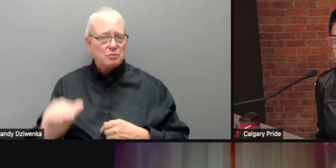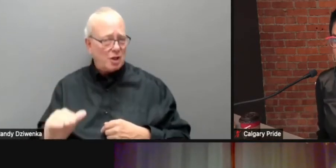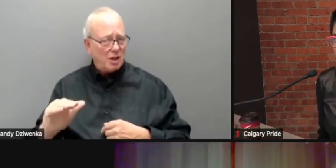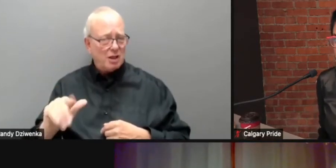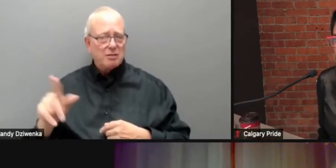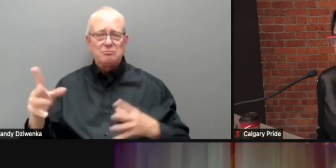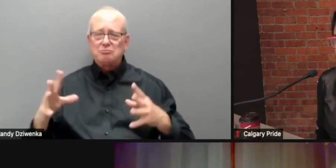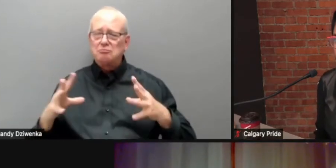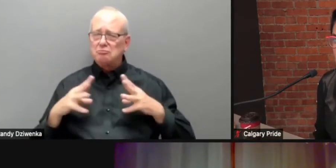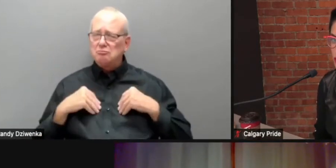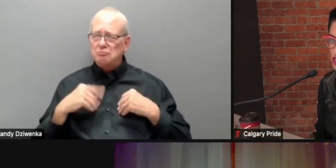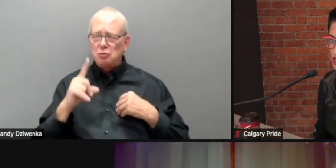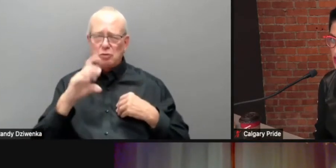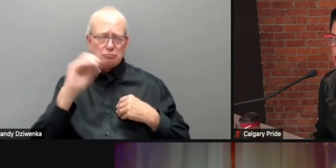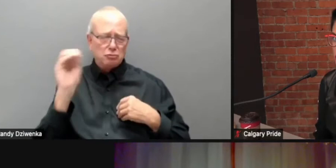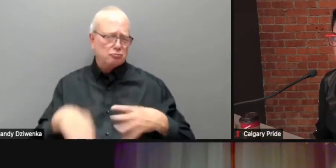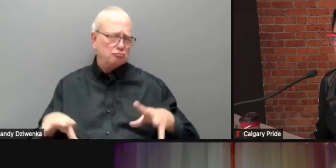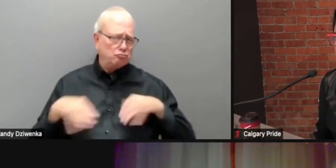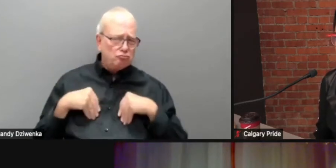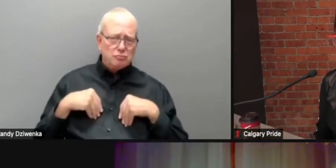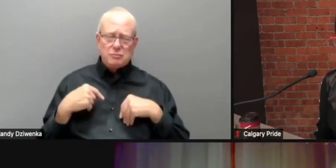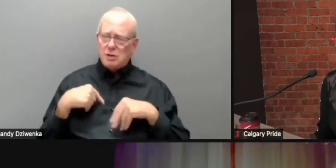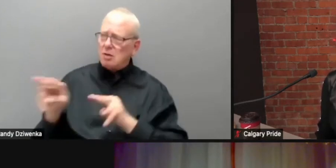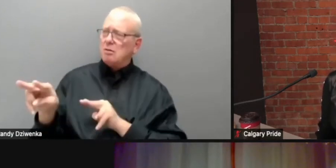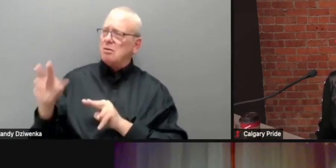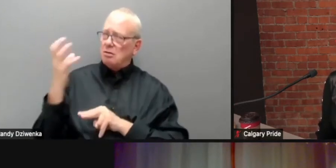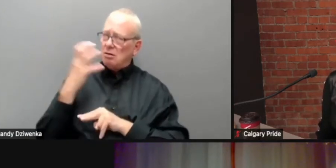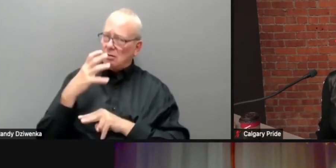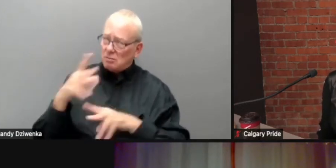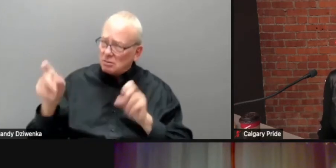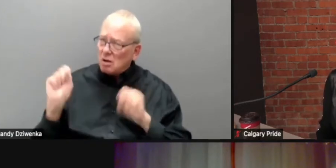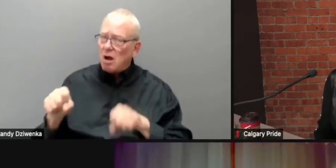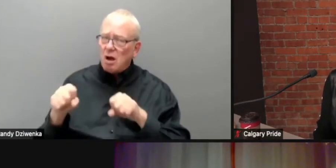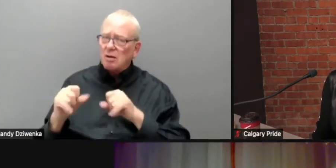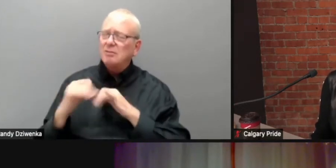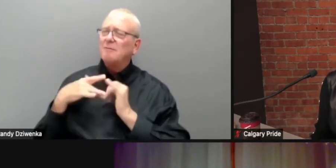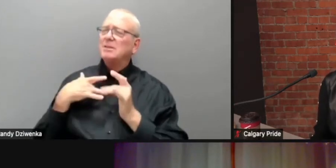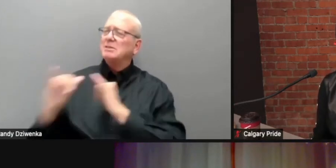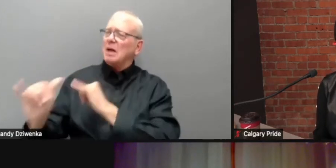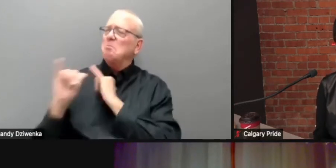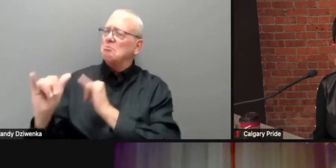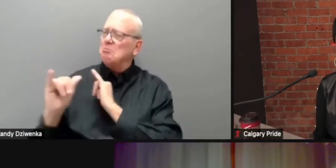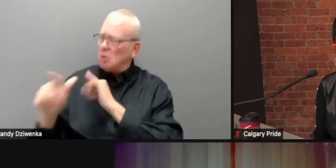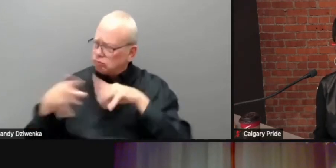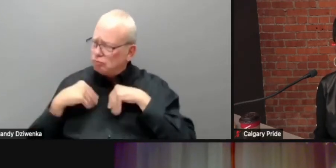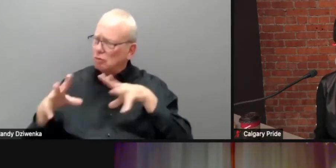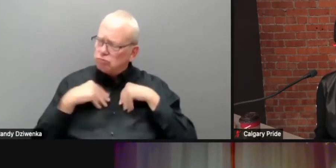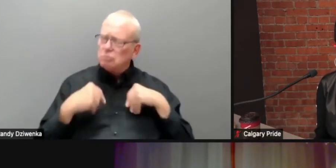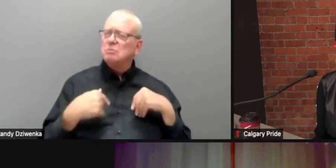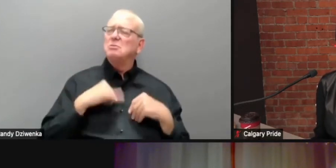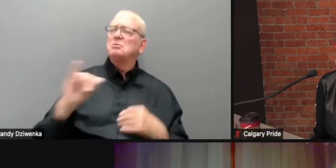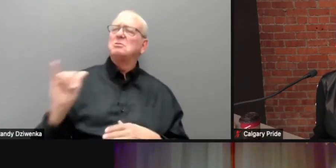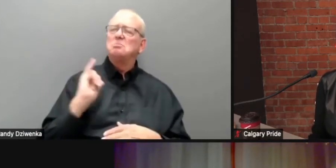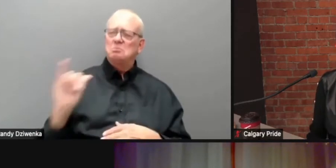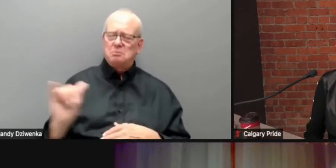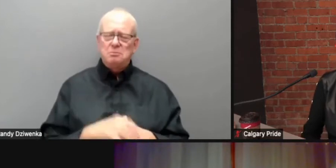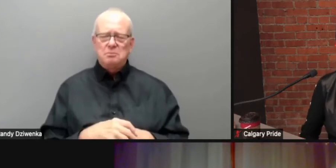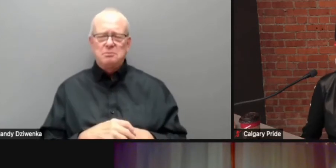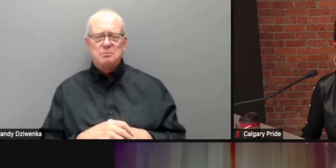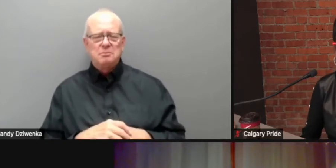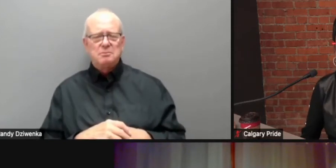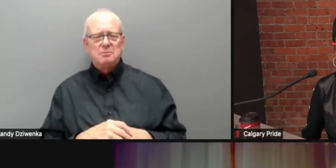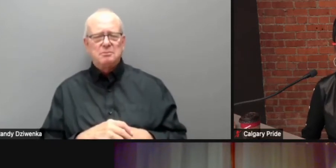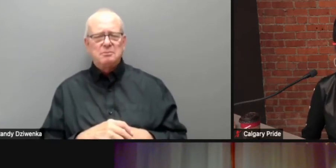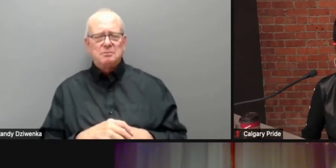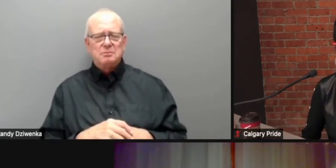That's pretty amazing. And have you been able to connect with other 2S LGBTQ plus parents in where you are, or has that